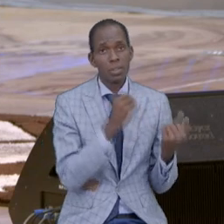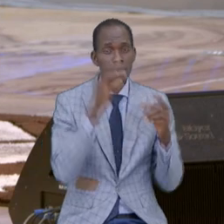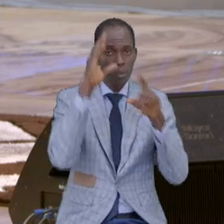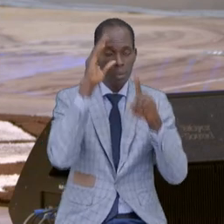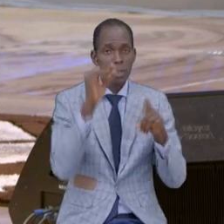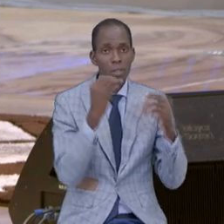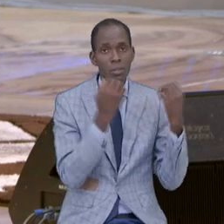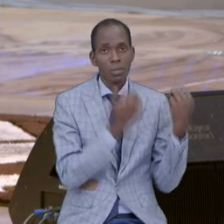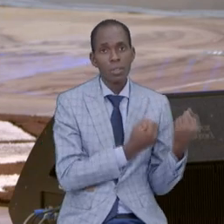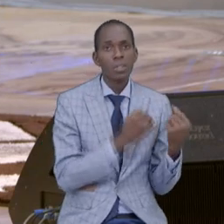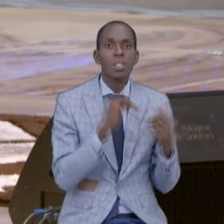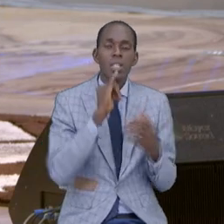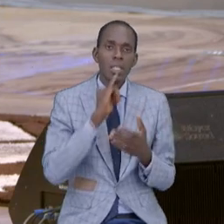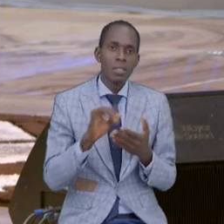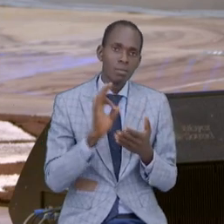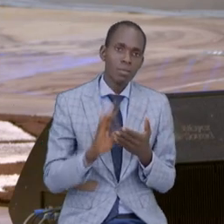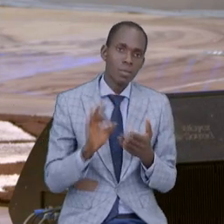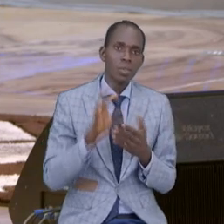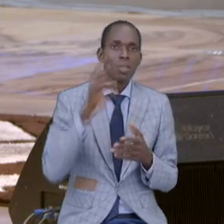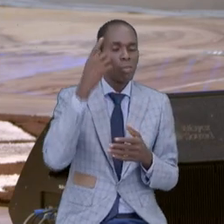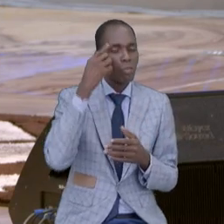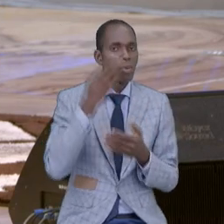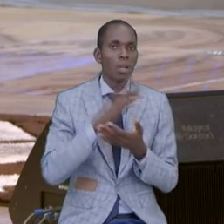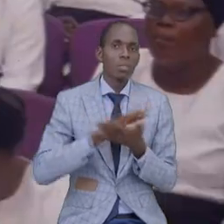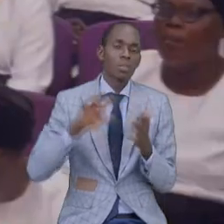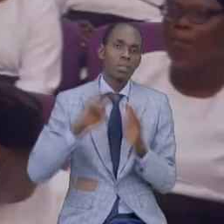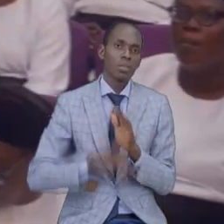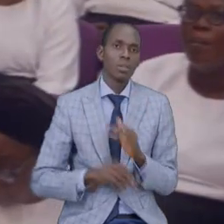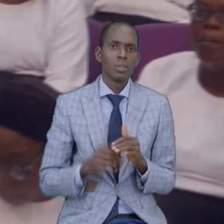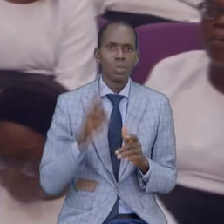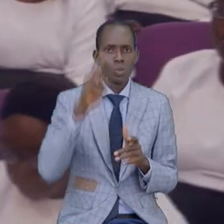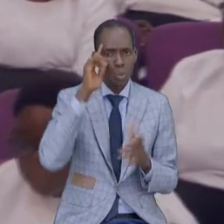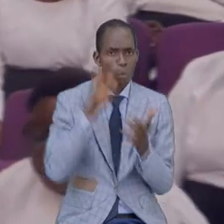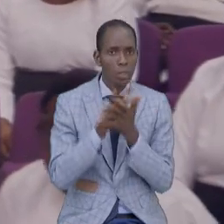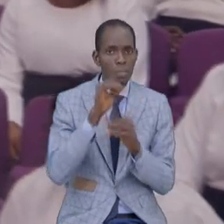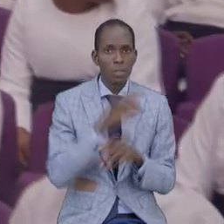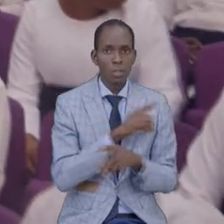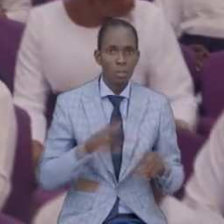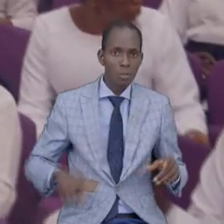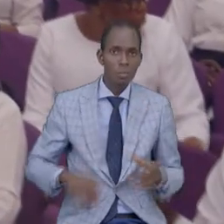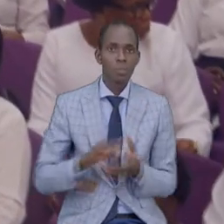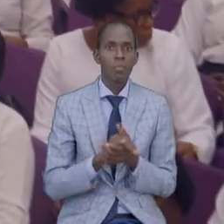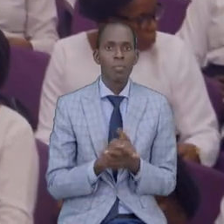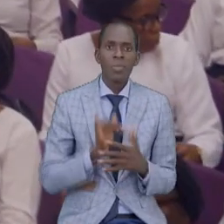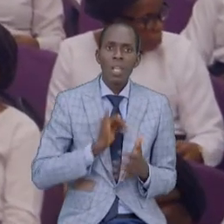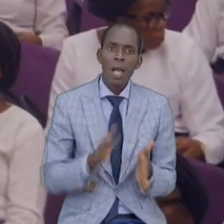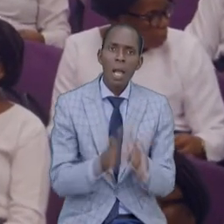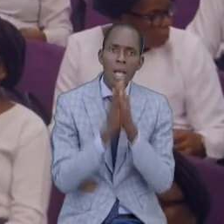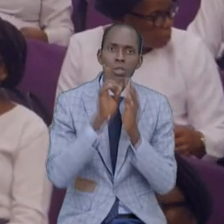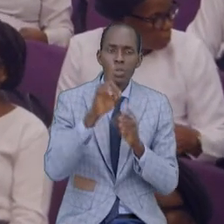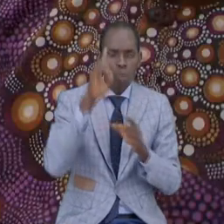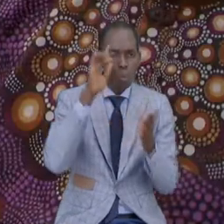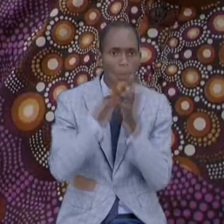His faith is counted for righteousness. You believe in the Lord? I said you believe in